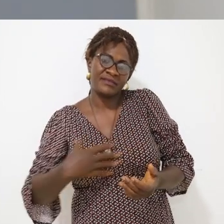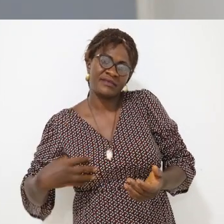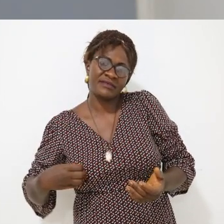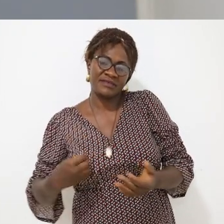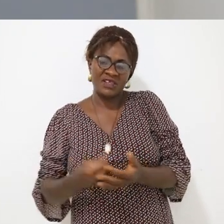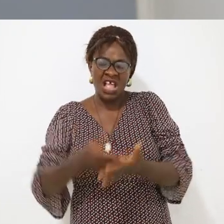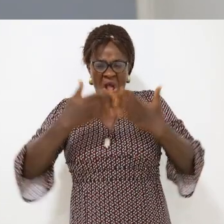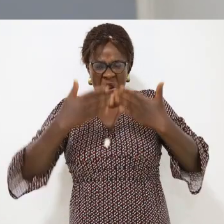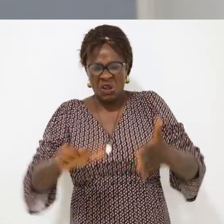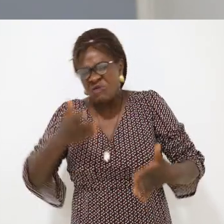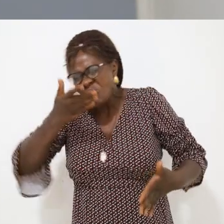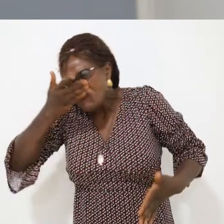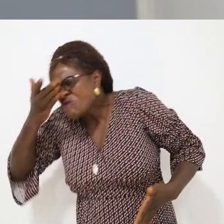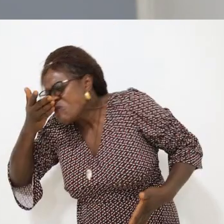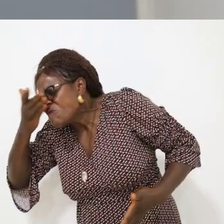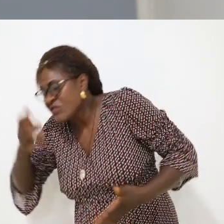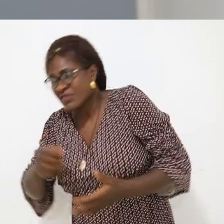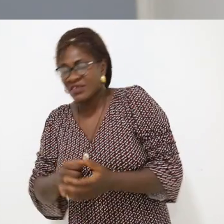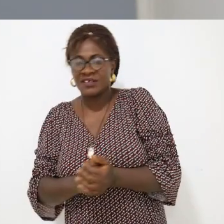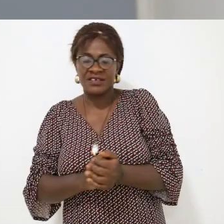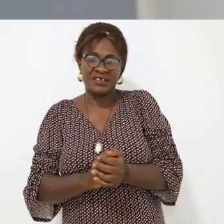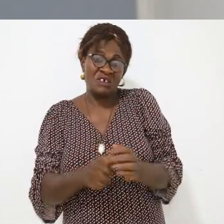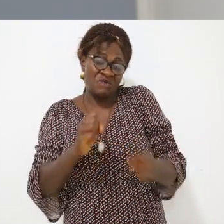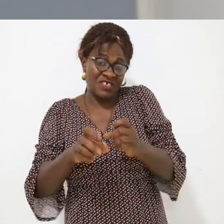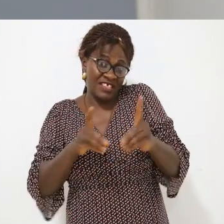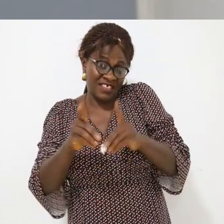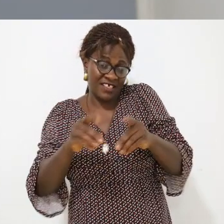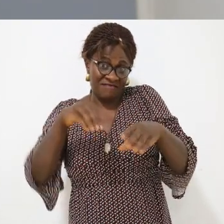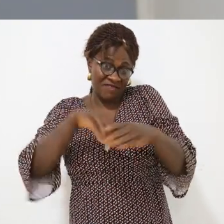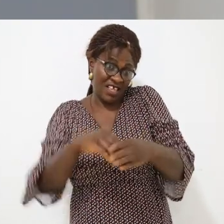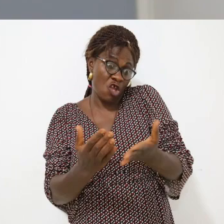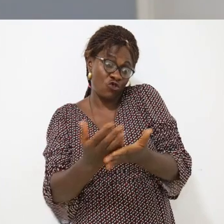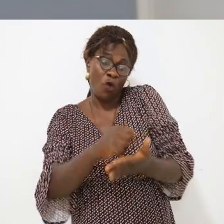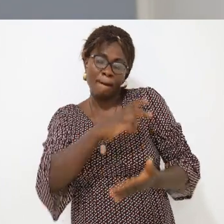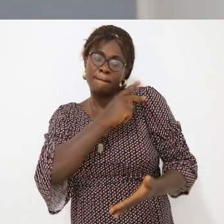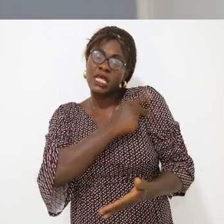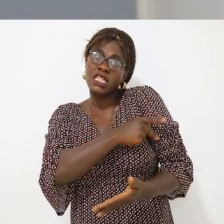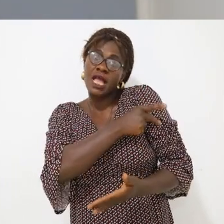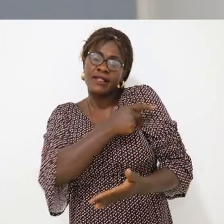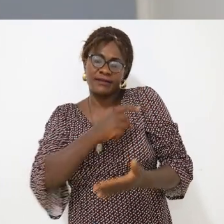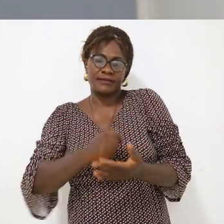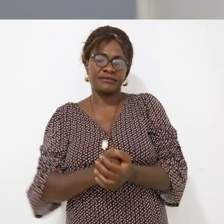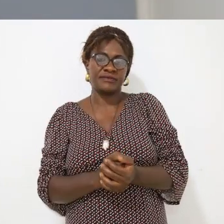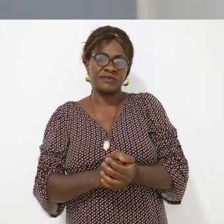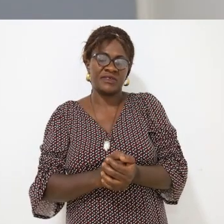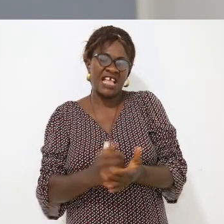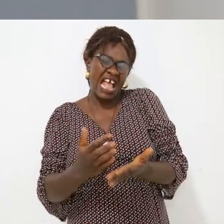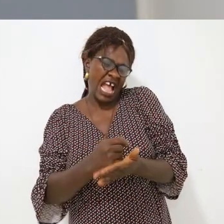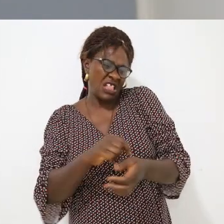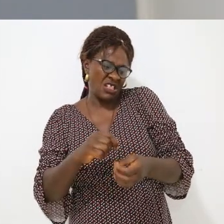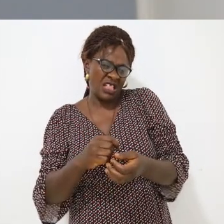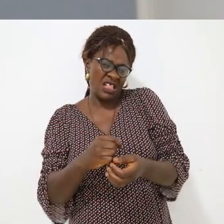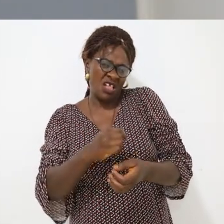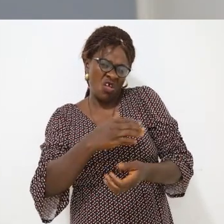and loss of smell, which has been described in some patients, and in